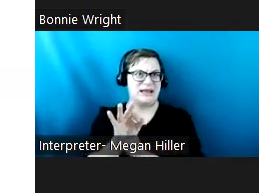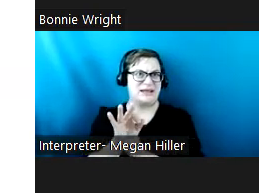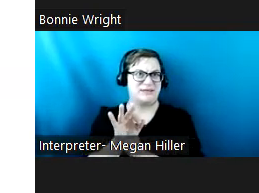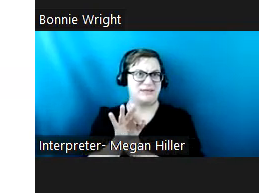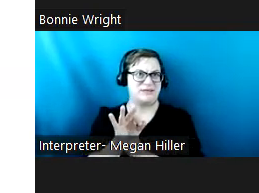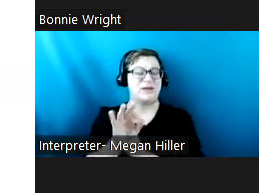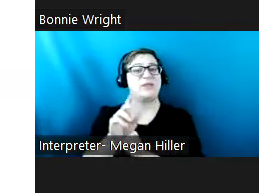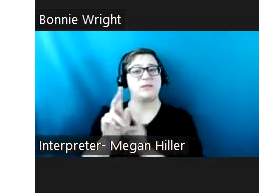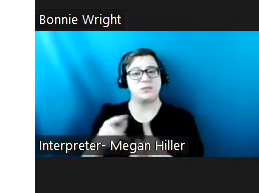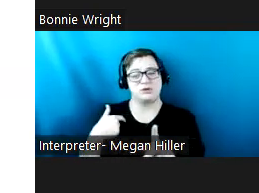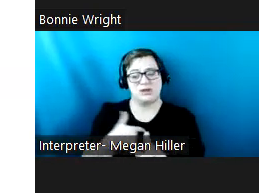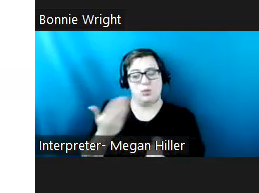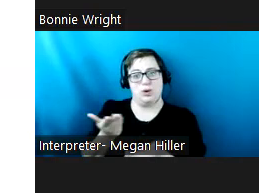child.